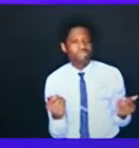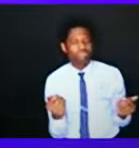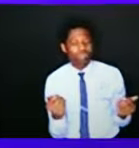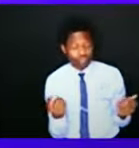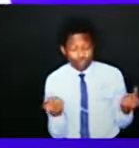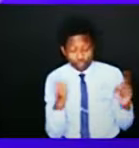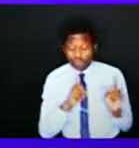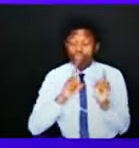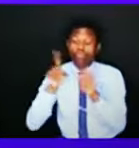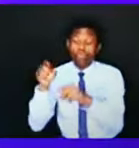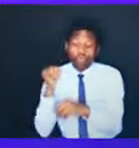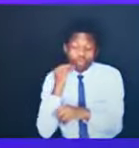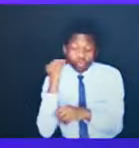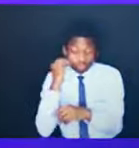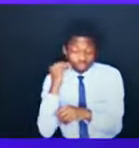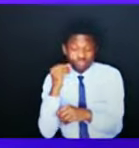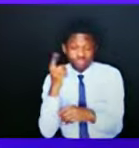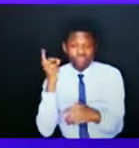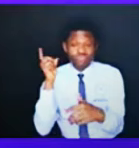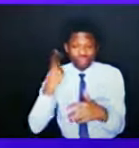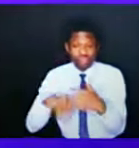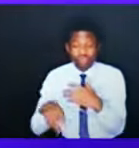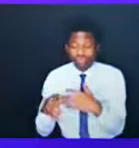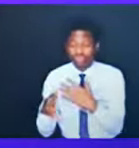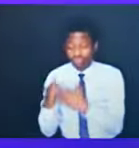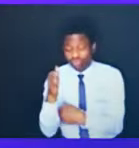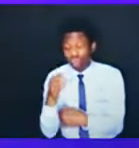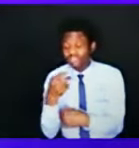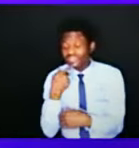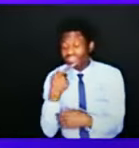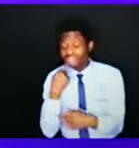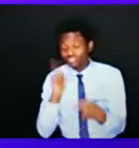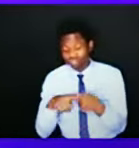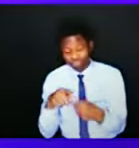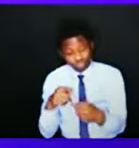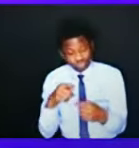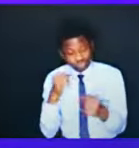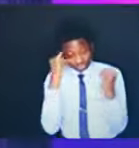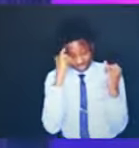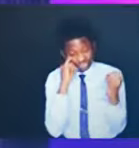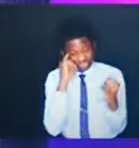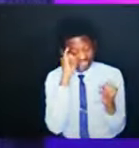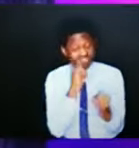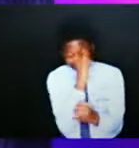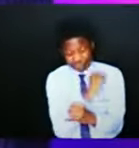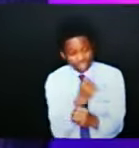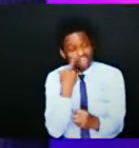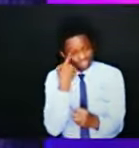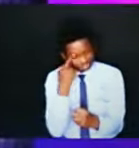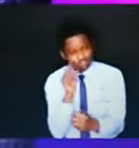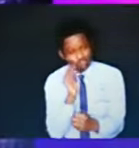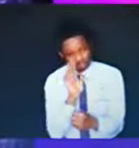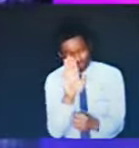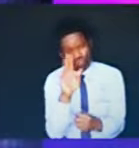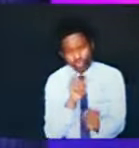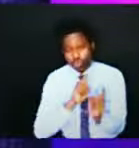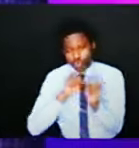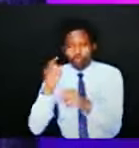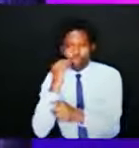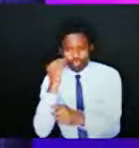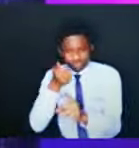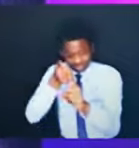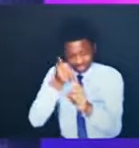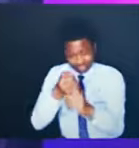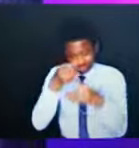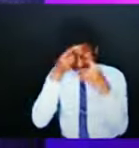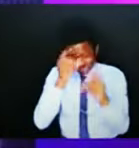but when you go home, whatever God said to Israel is still for us. Making kaya de nanso ukofia bomodin kenkan ni